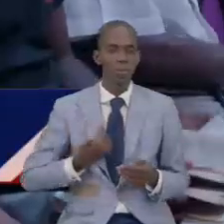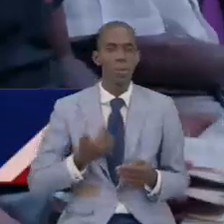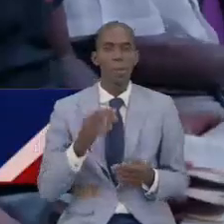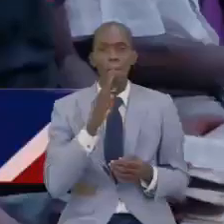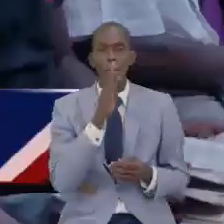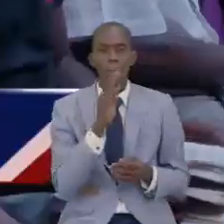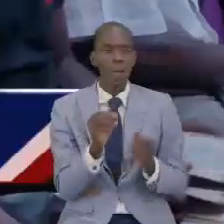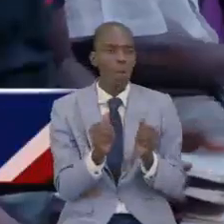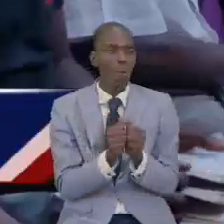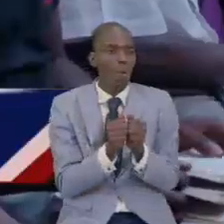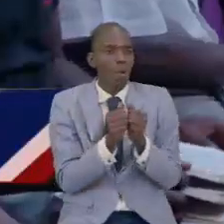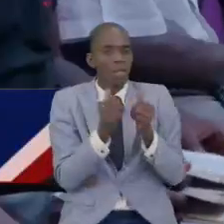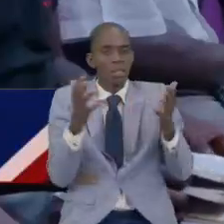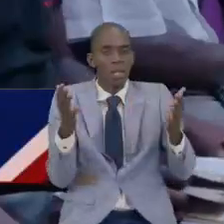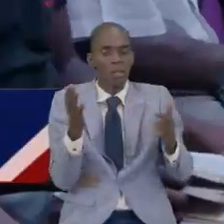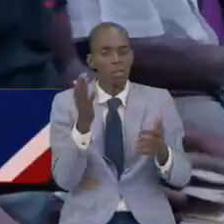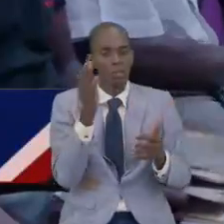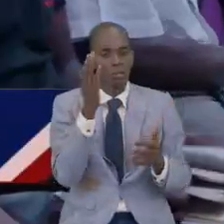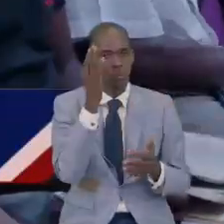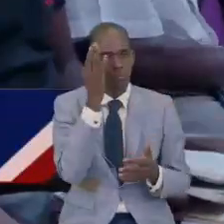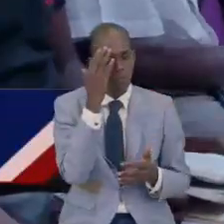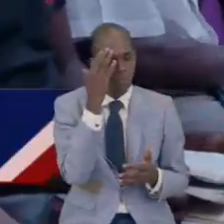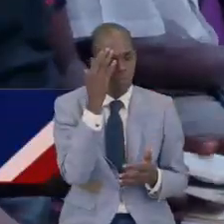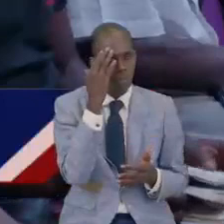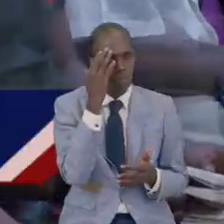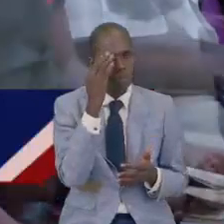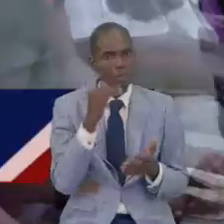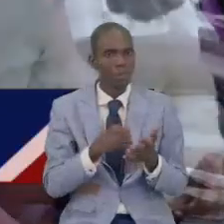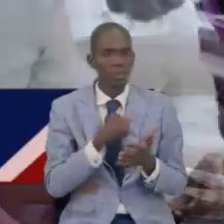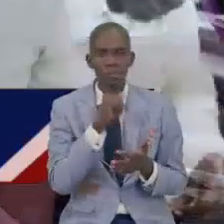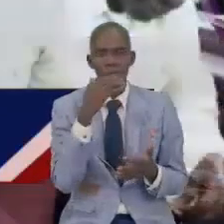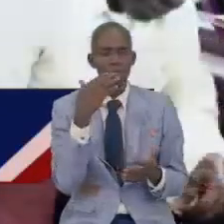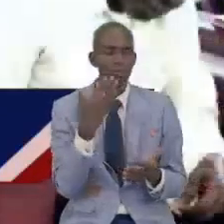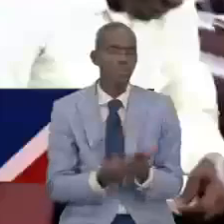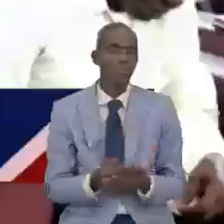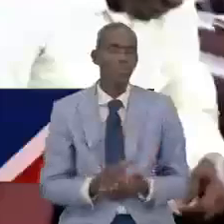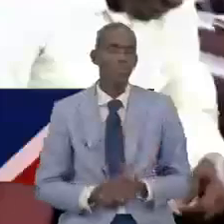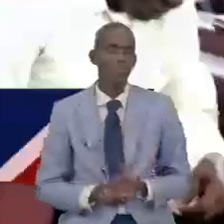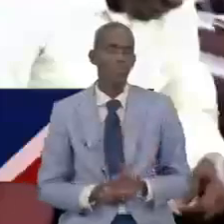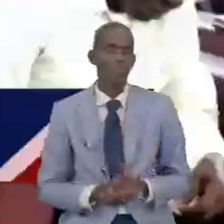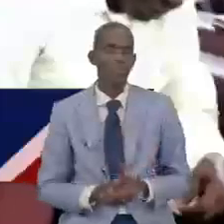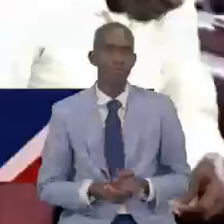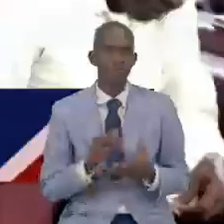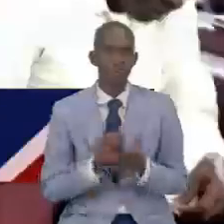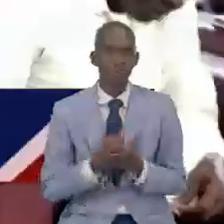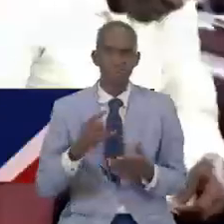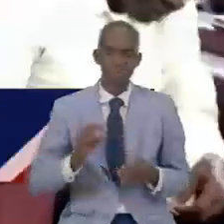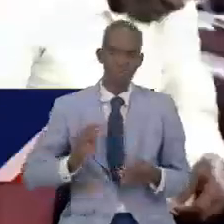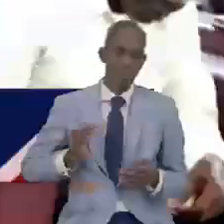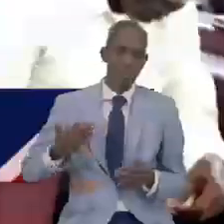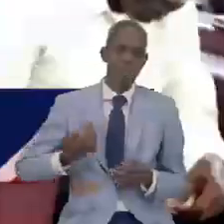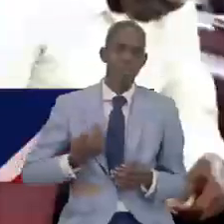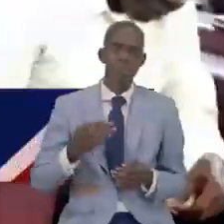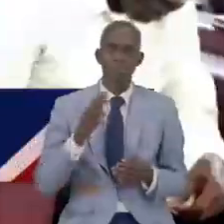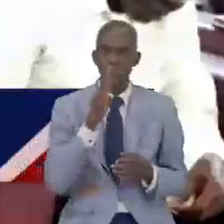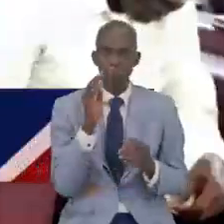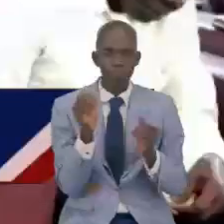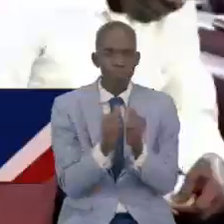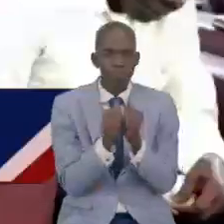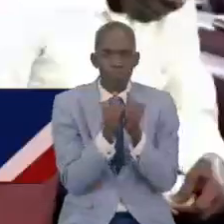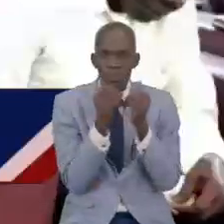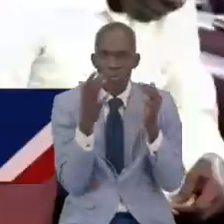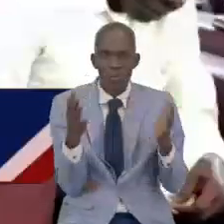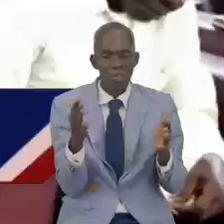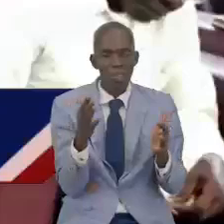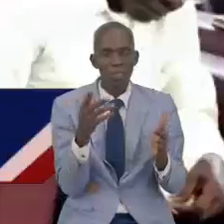be without knowledge, it's not good. That the soul be without